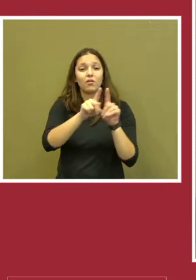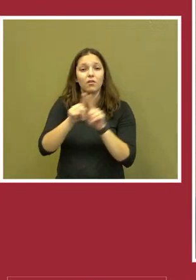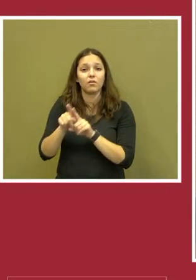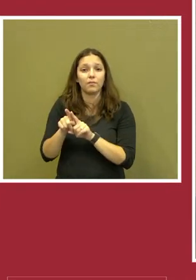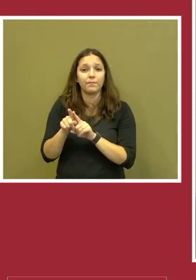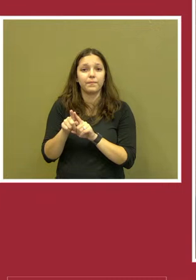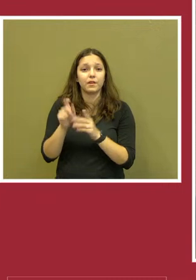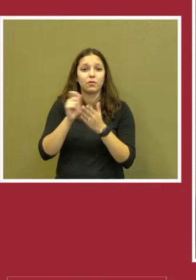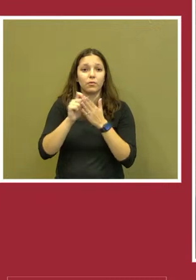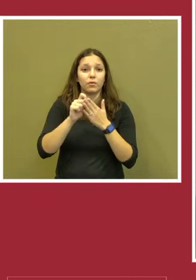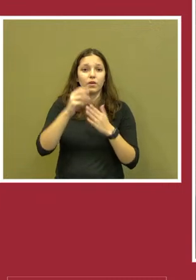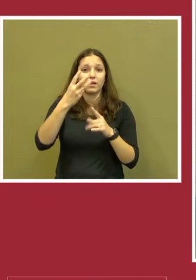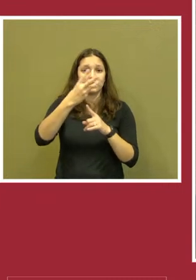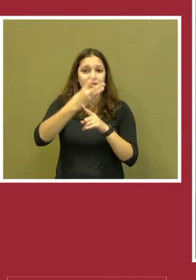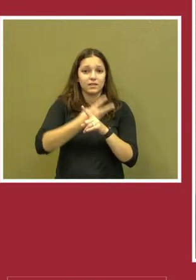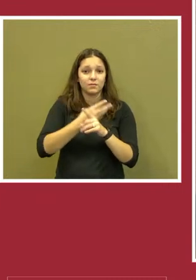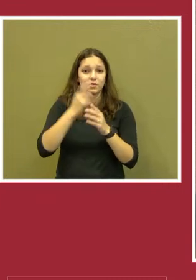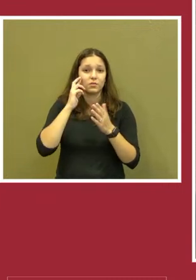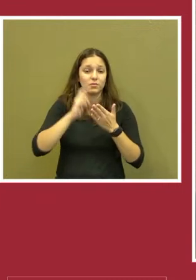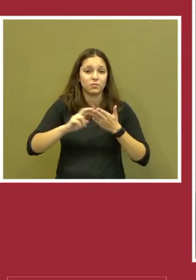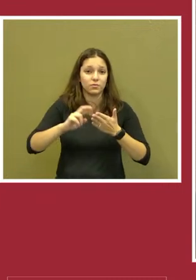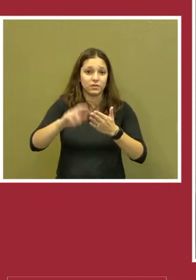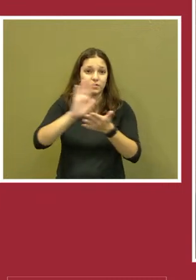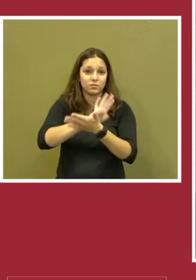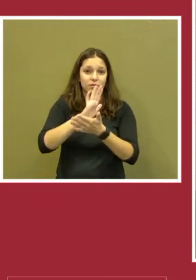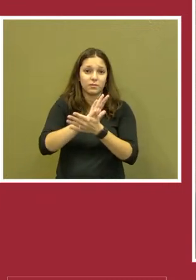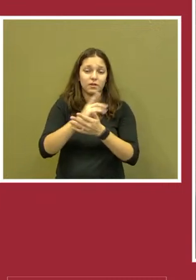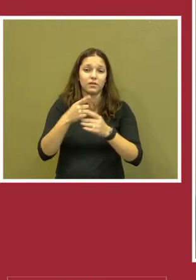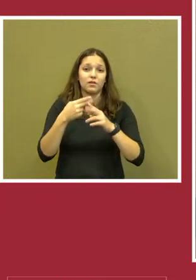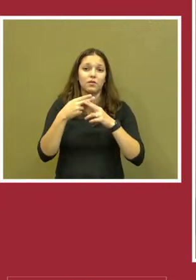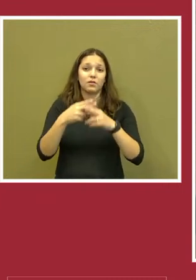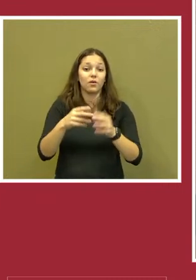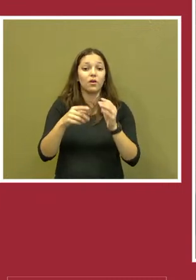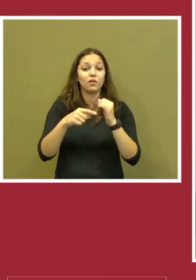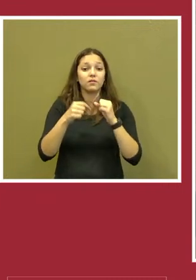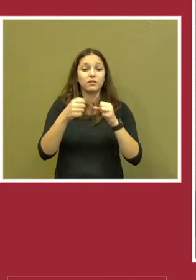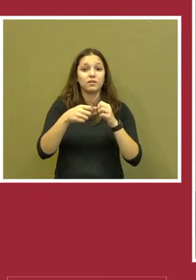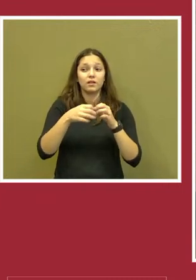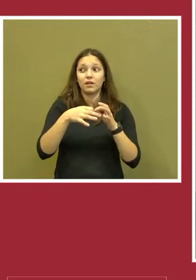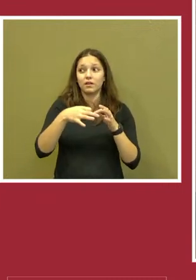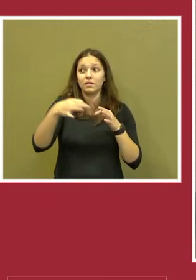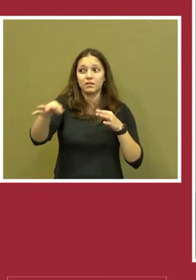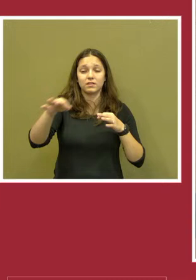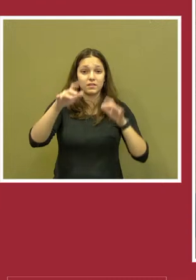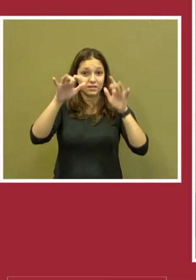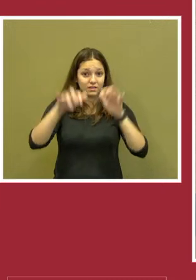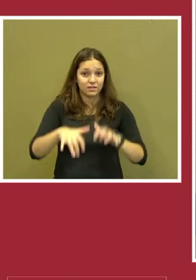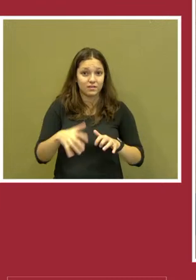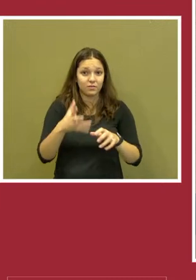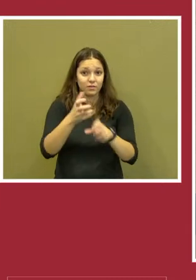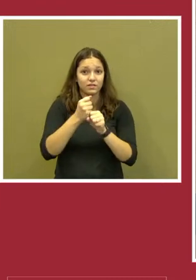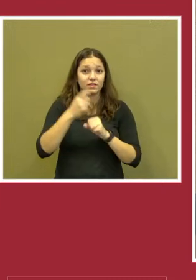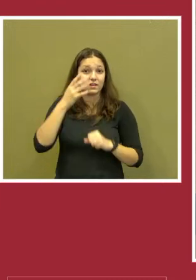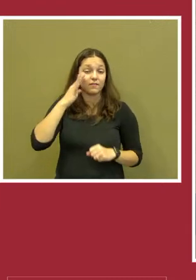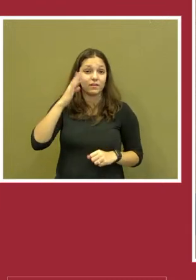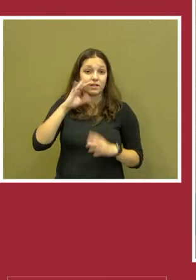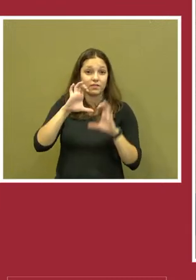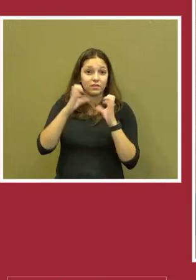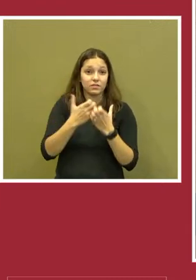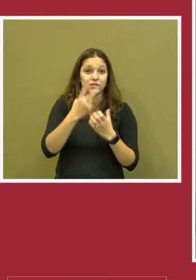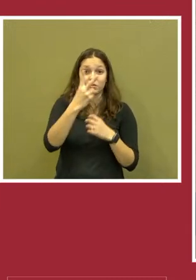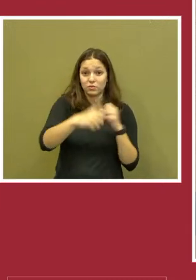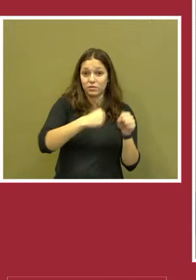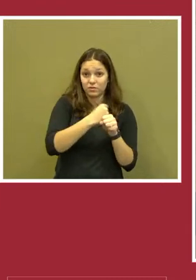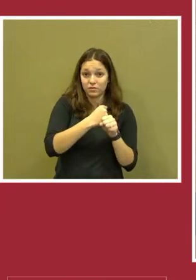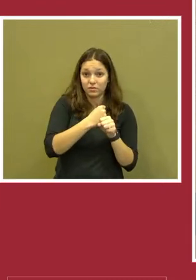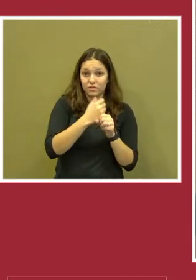to write a 6-month research paper called the Extended Essay, and they're also going to take a philosophy course called Theory of Knowledge, which is a 2-year